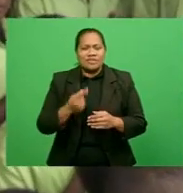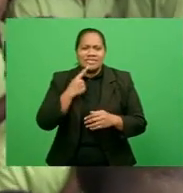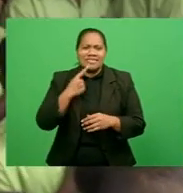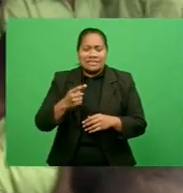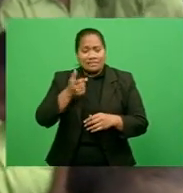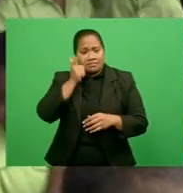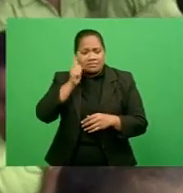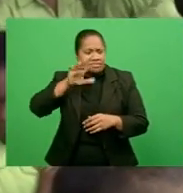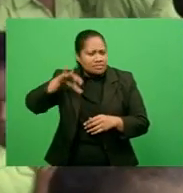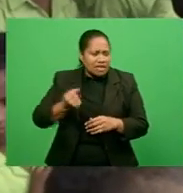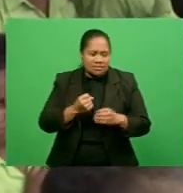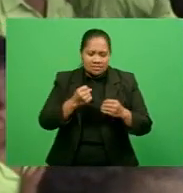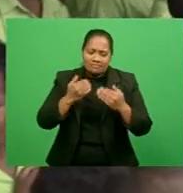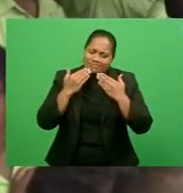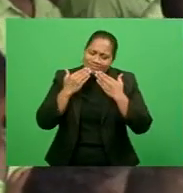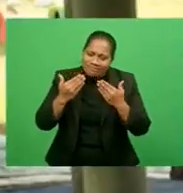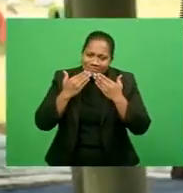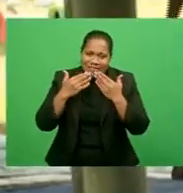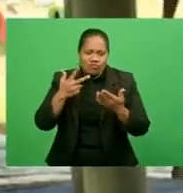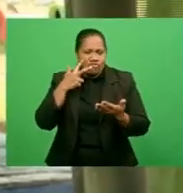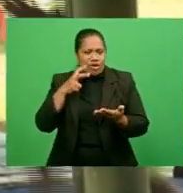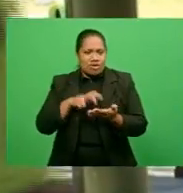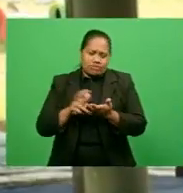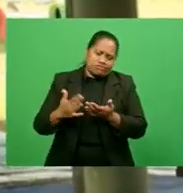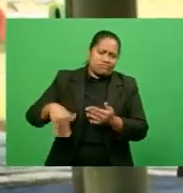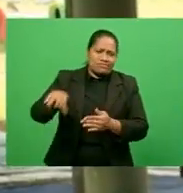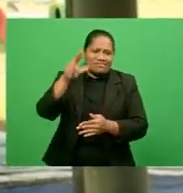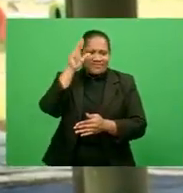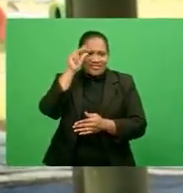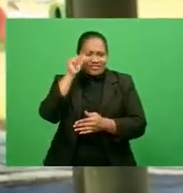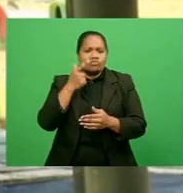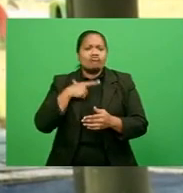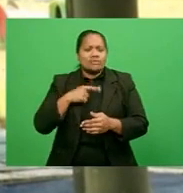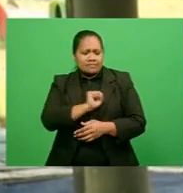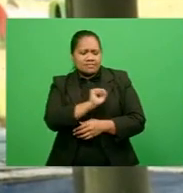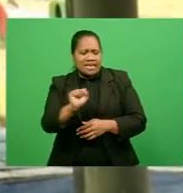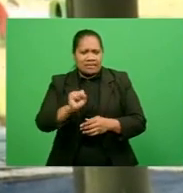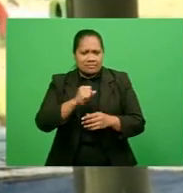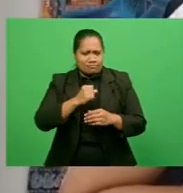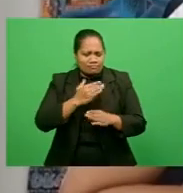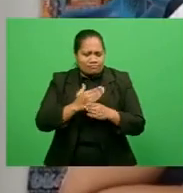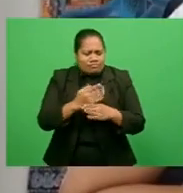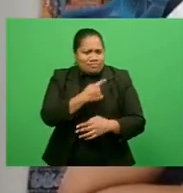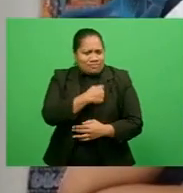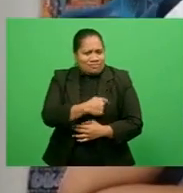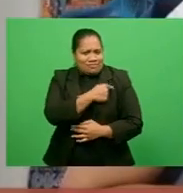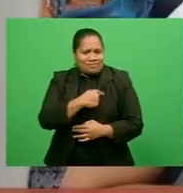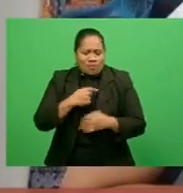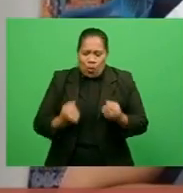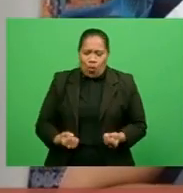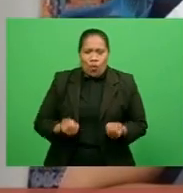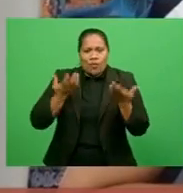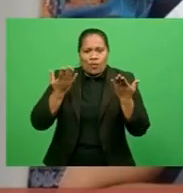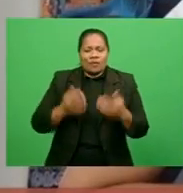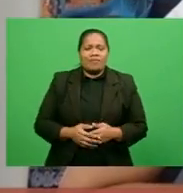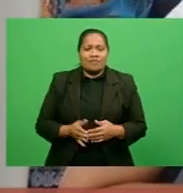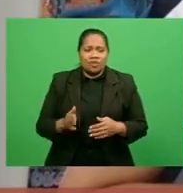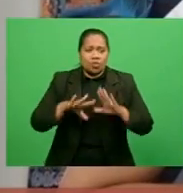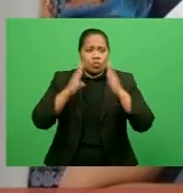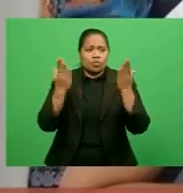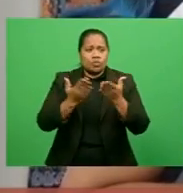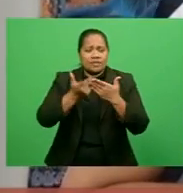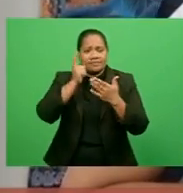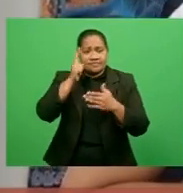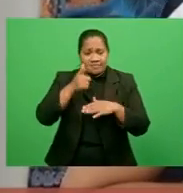teachers must be acknowledged and recognized by all Fijians for their dedication and commitment. World Teachers' Day in Fiji is